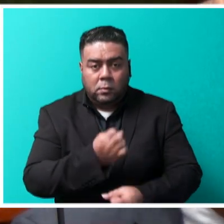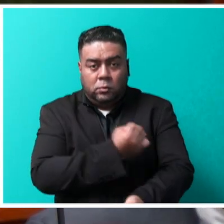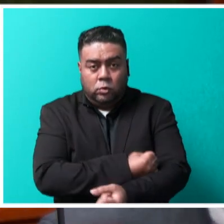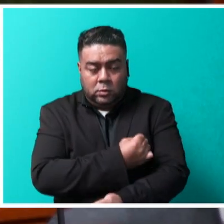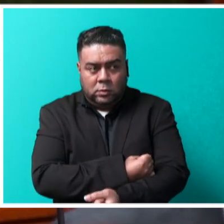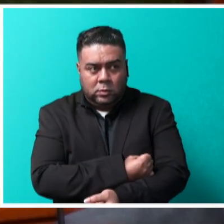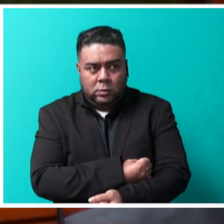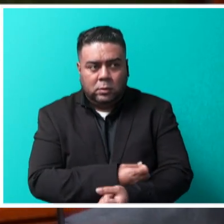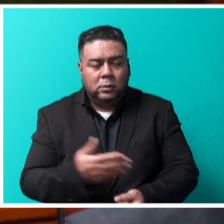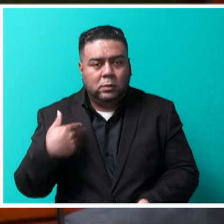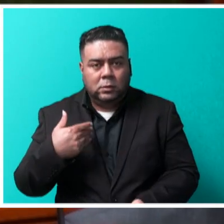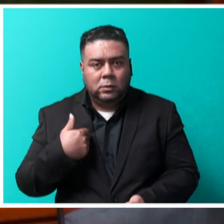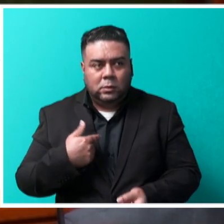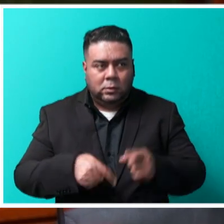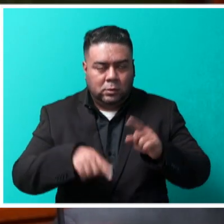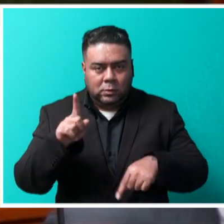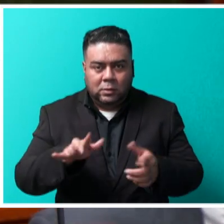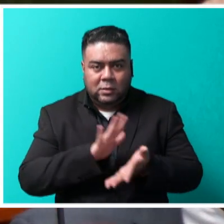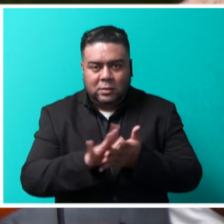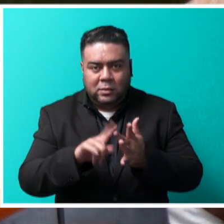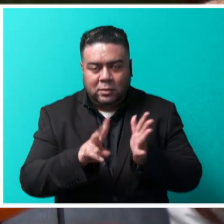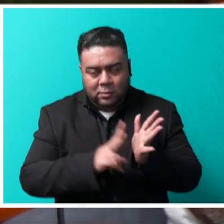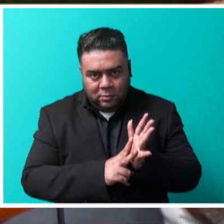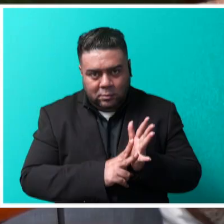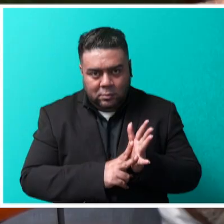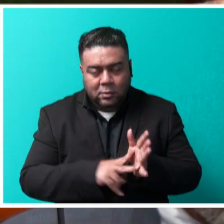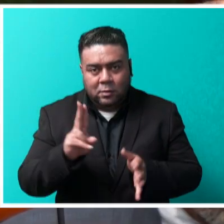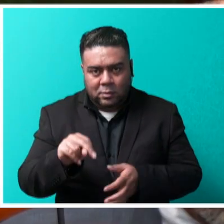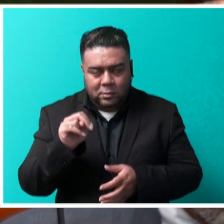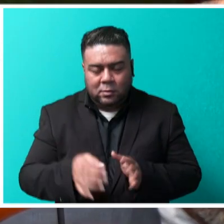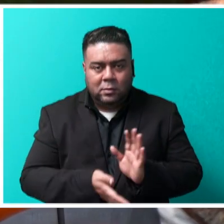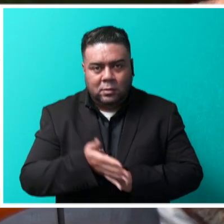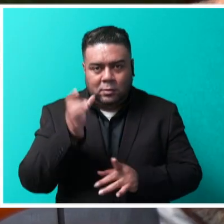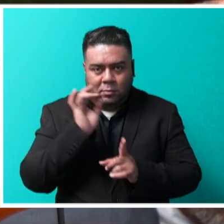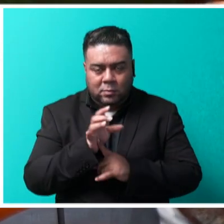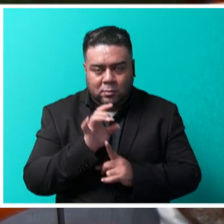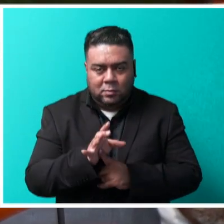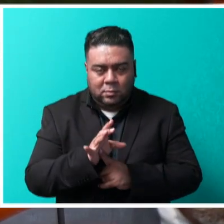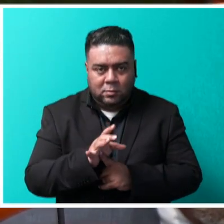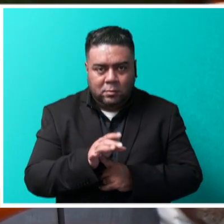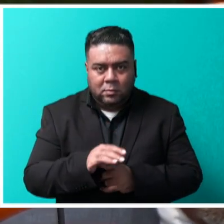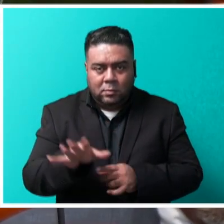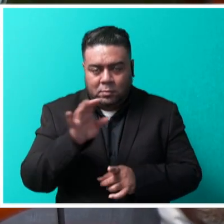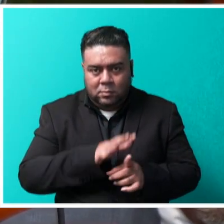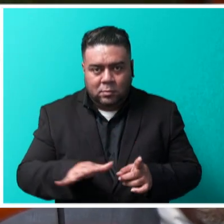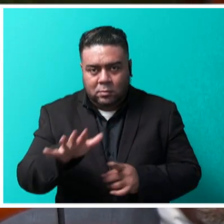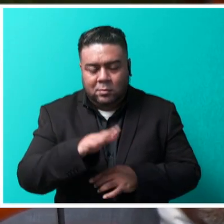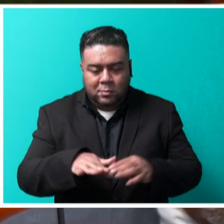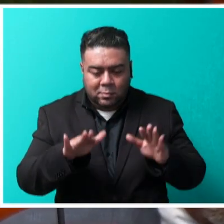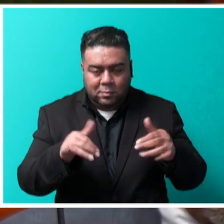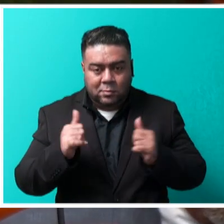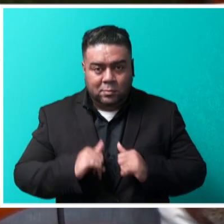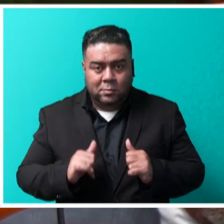substances and health complexities like HIV. They require a highly specialized rehabilitation environment to stabilize and heal